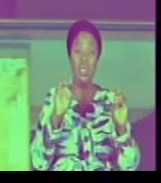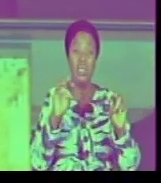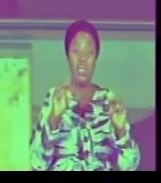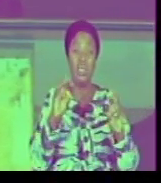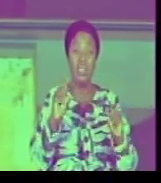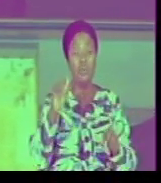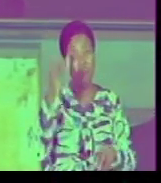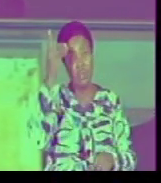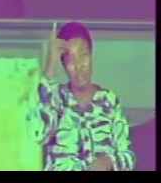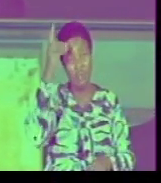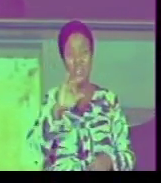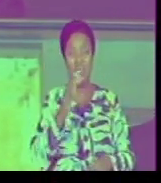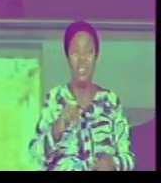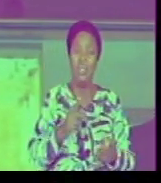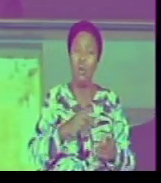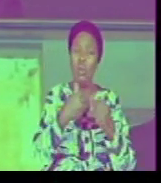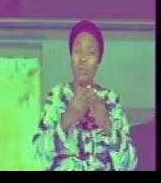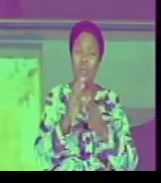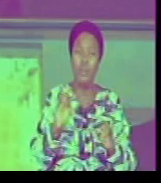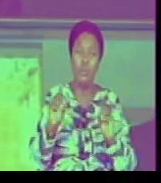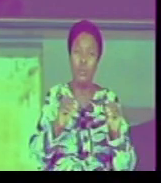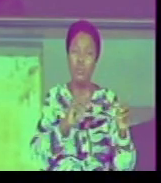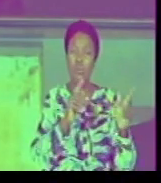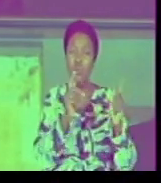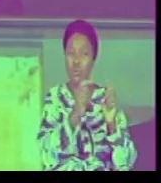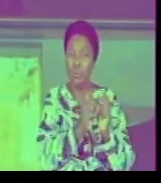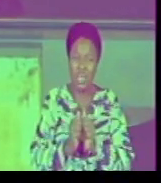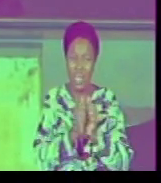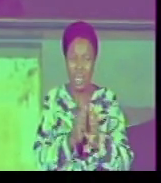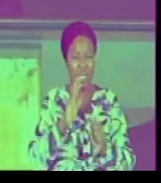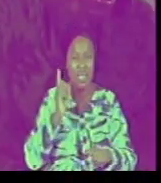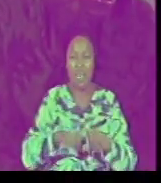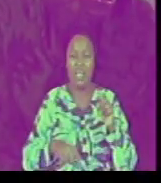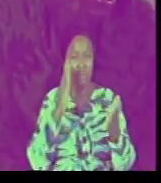you. You will cast out demons. You will